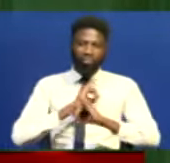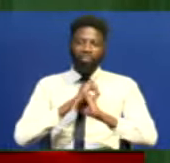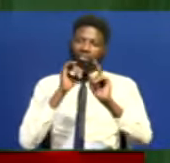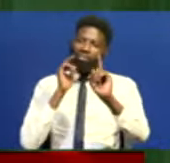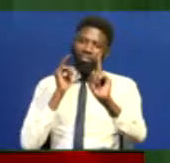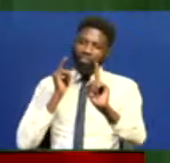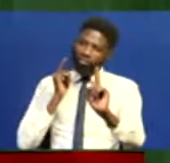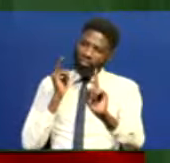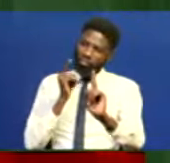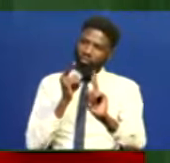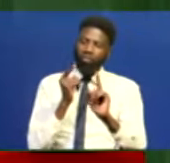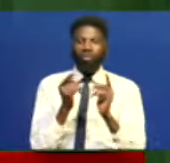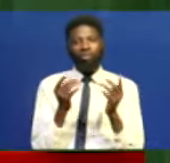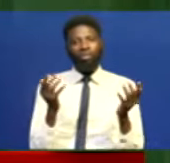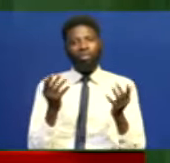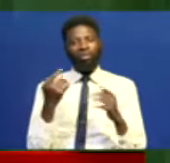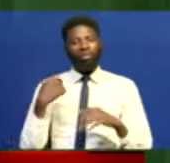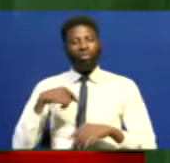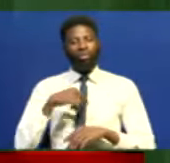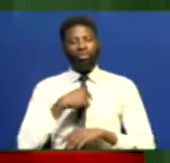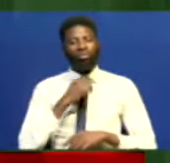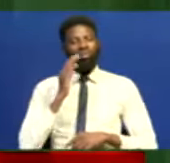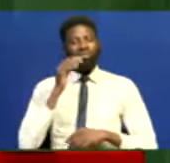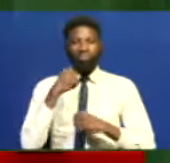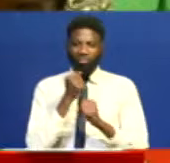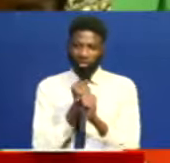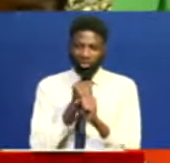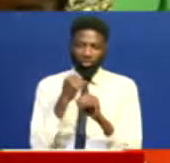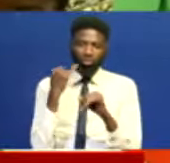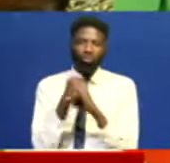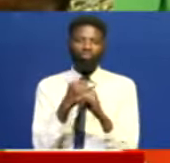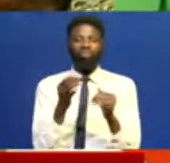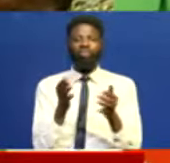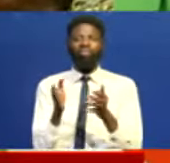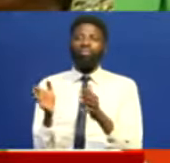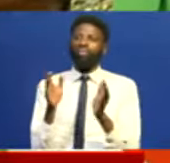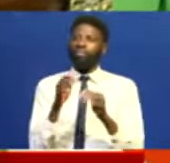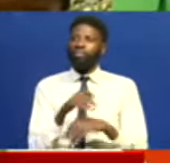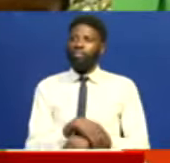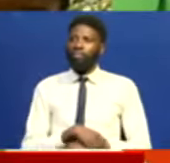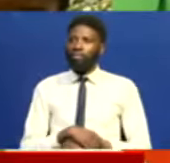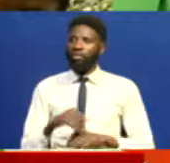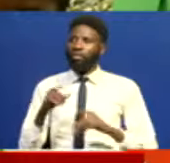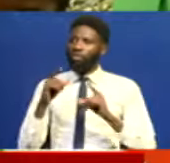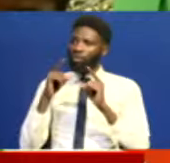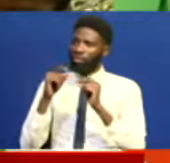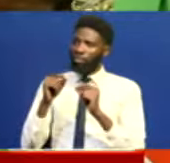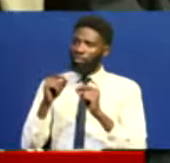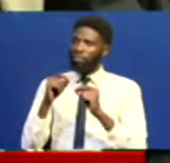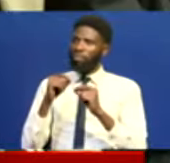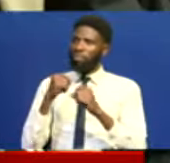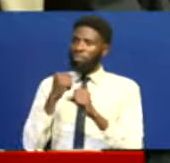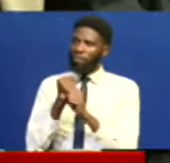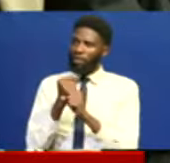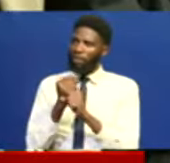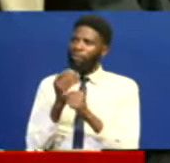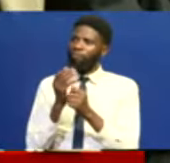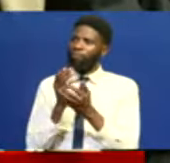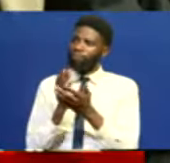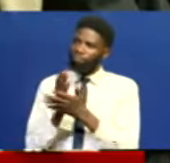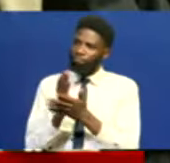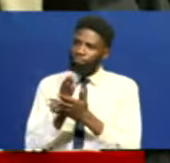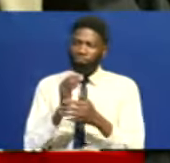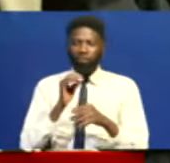about where we are going to create those jobs. He noted that setting out the respective rights and obligations of